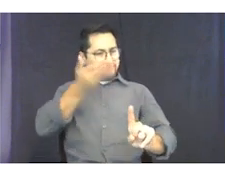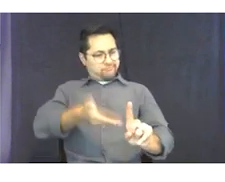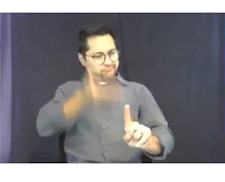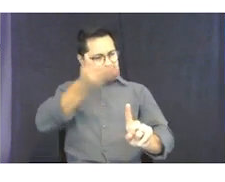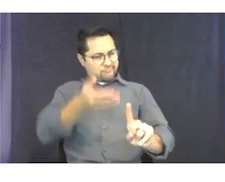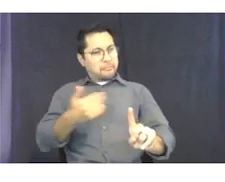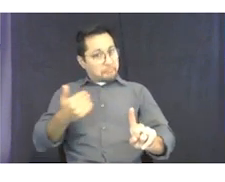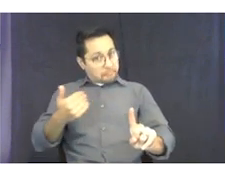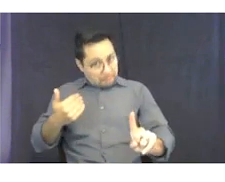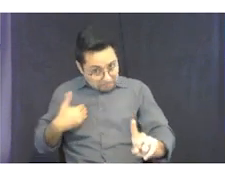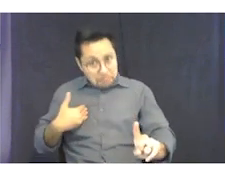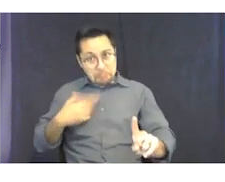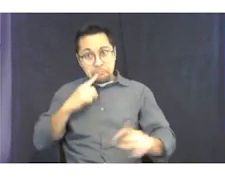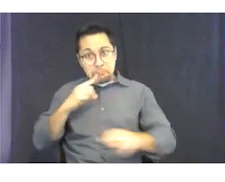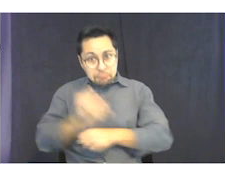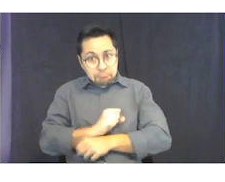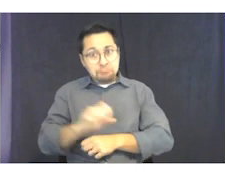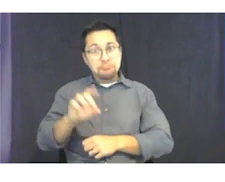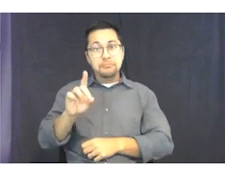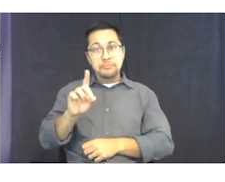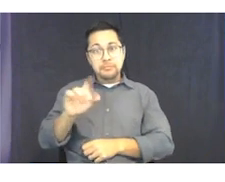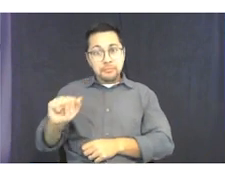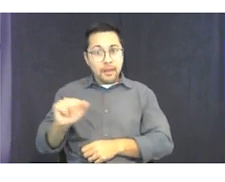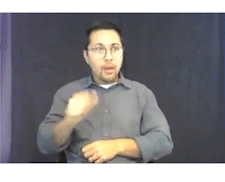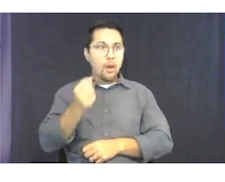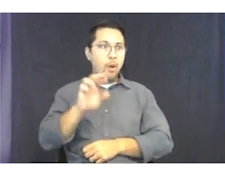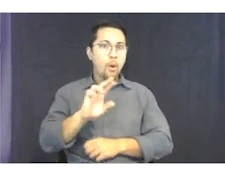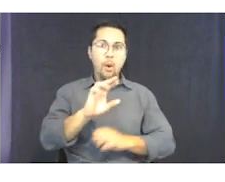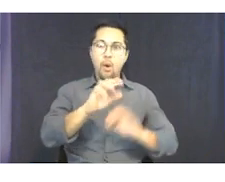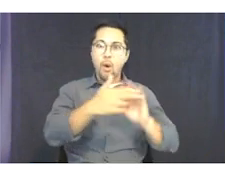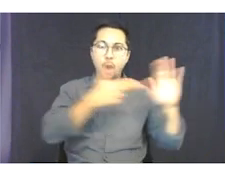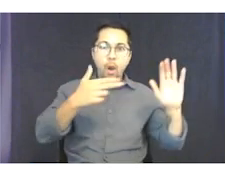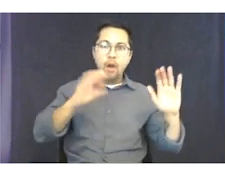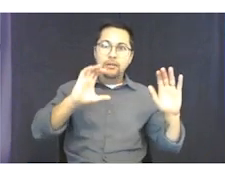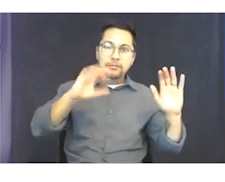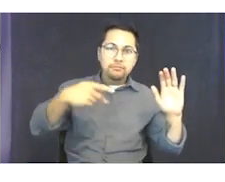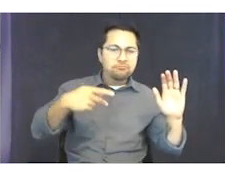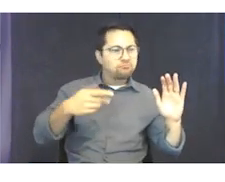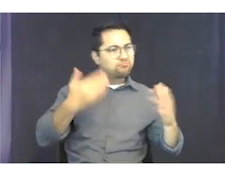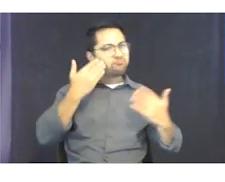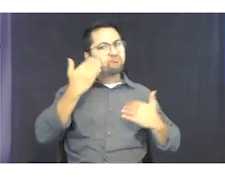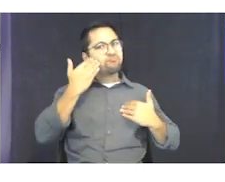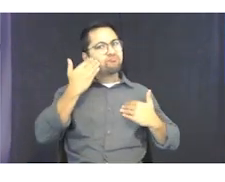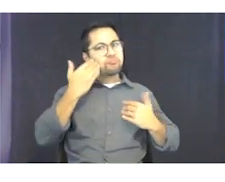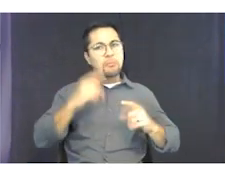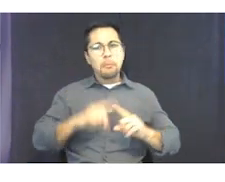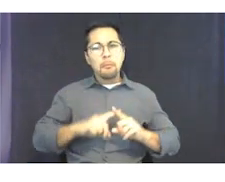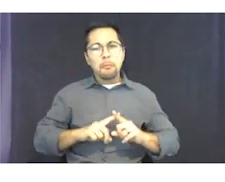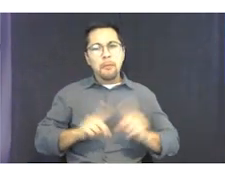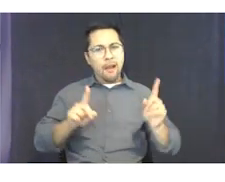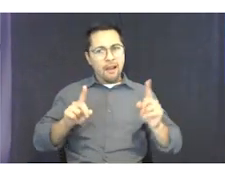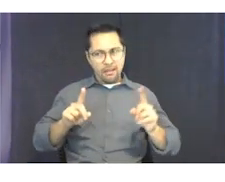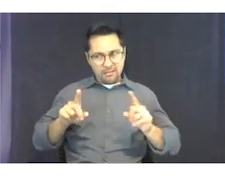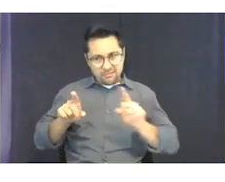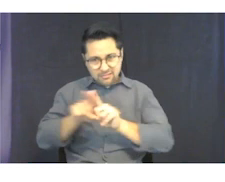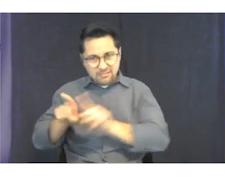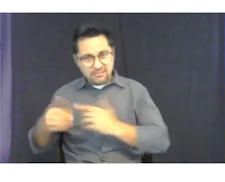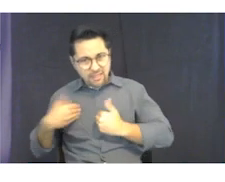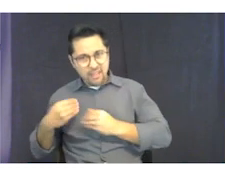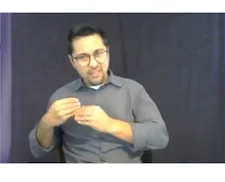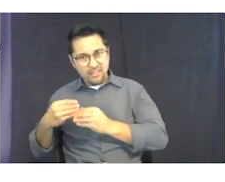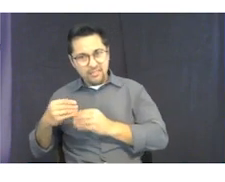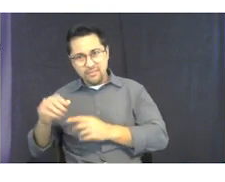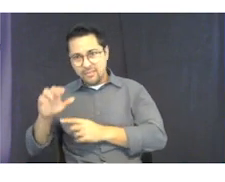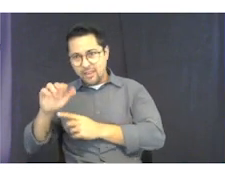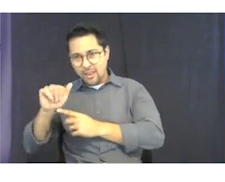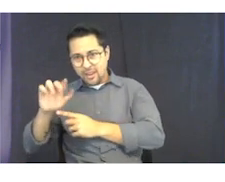has intellectual disability or has a diagnosis of cerebral palsy, but they also have ADHD, attention